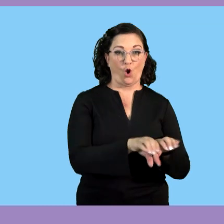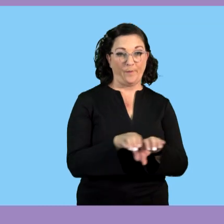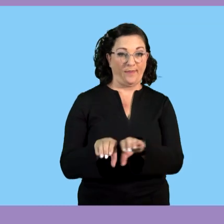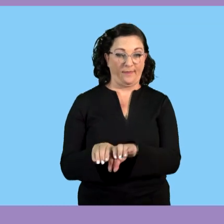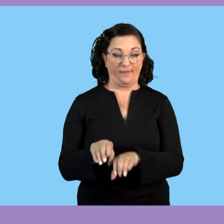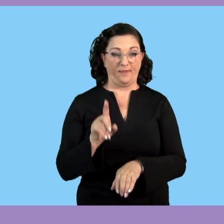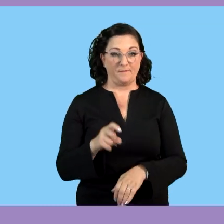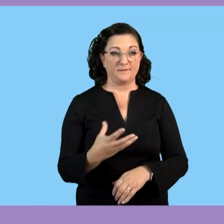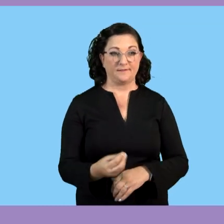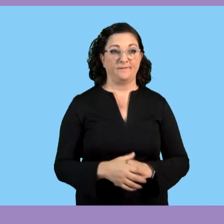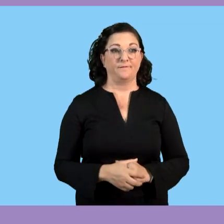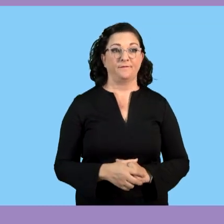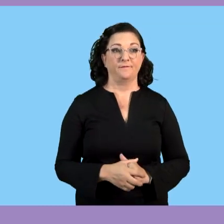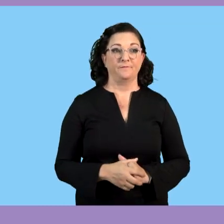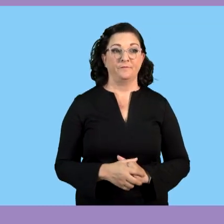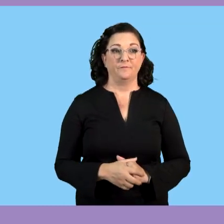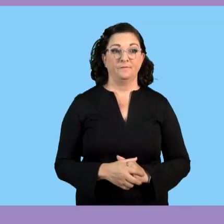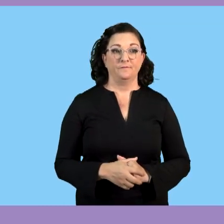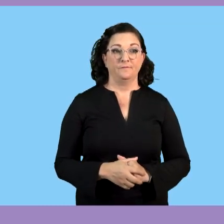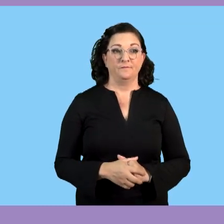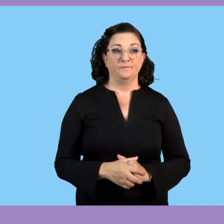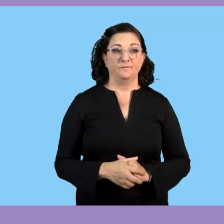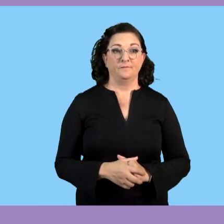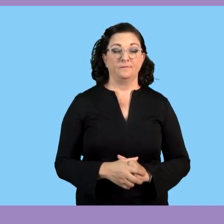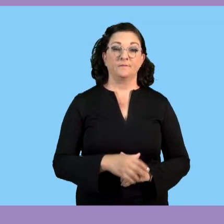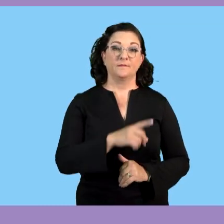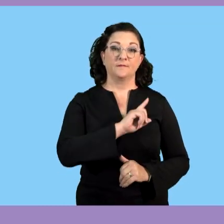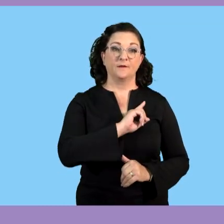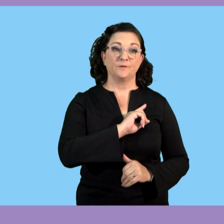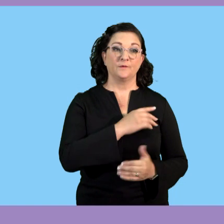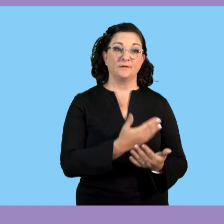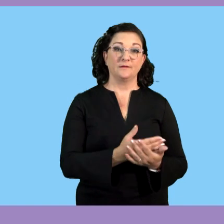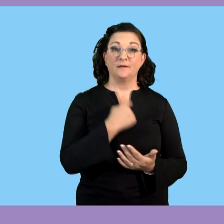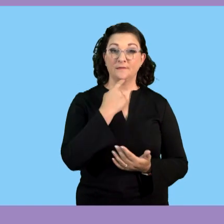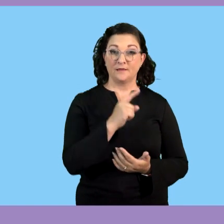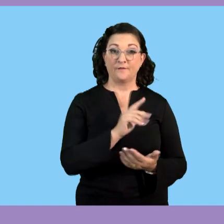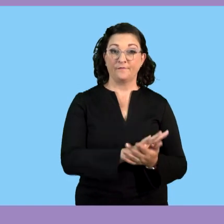an equivalent form of 5 as 15